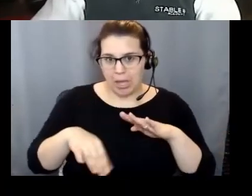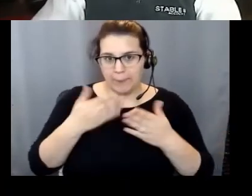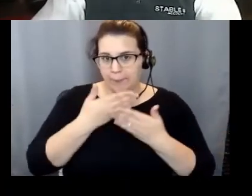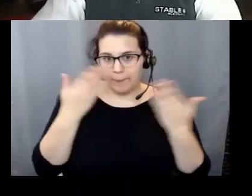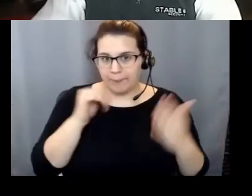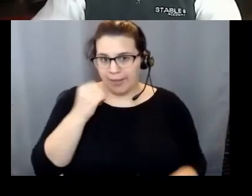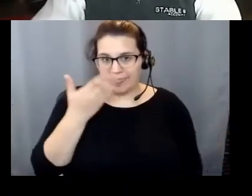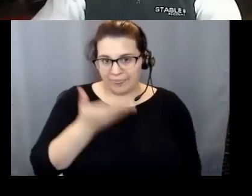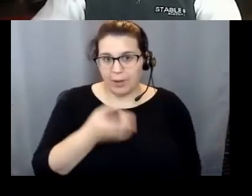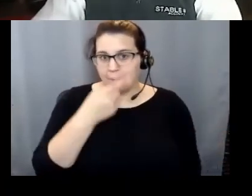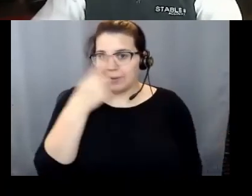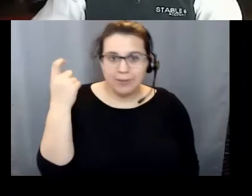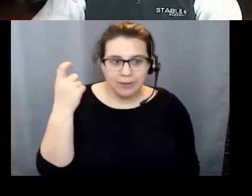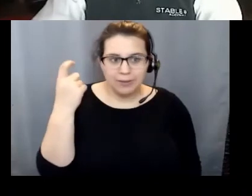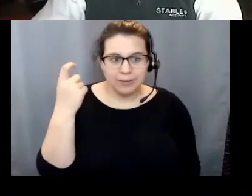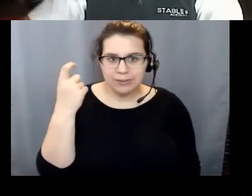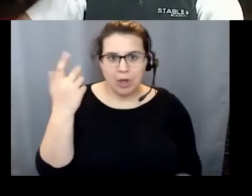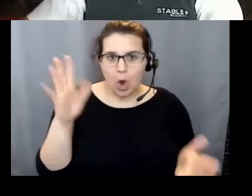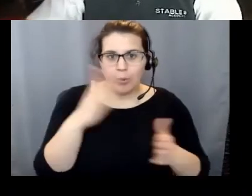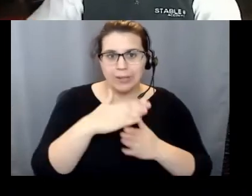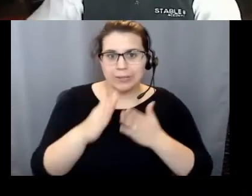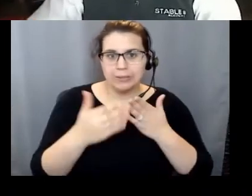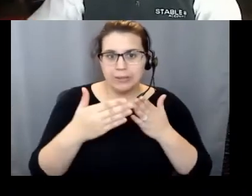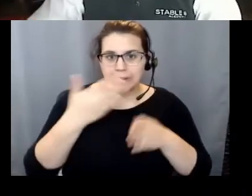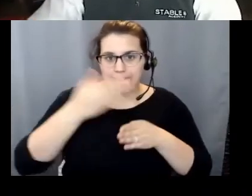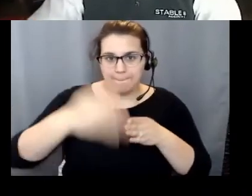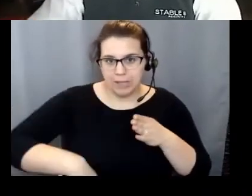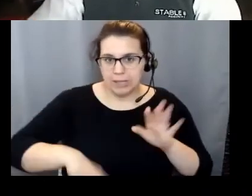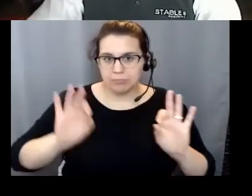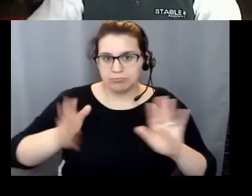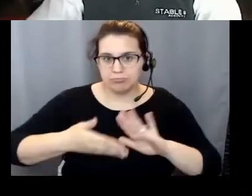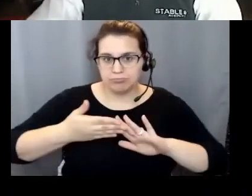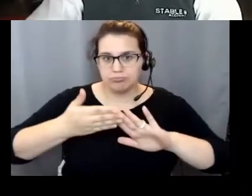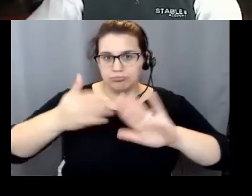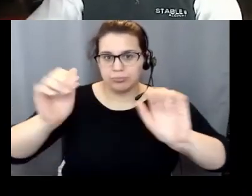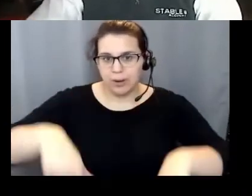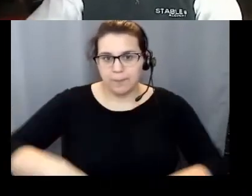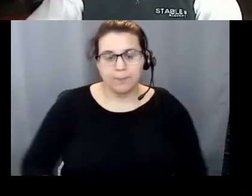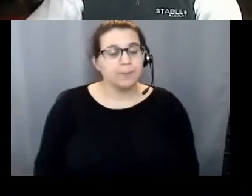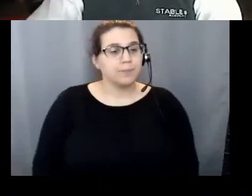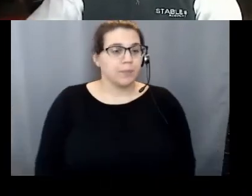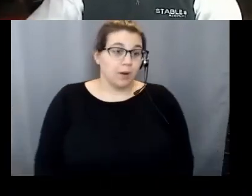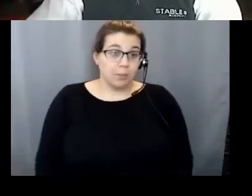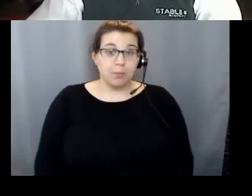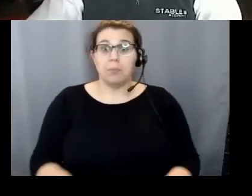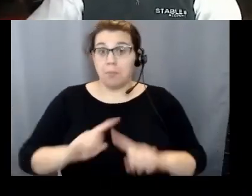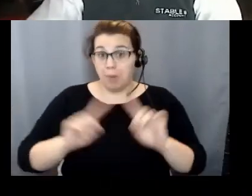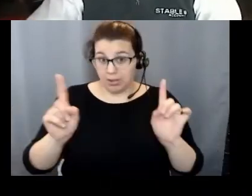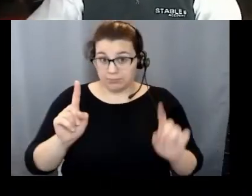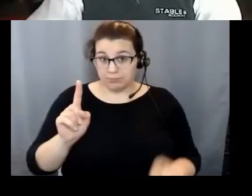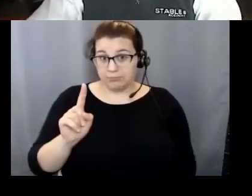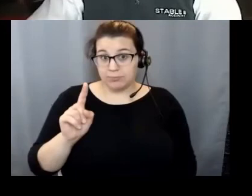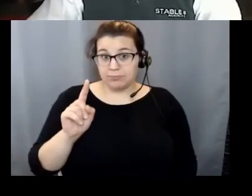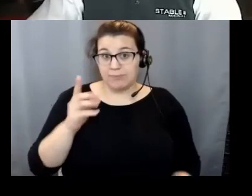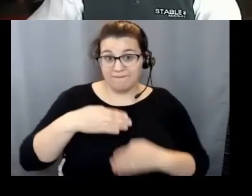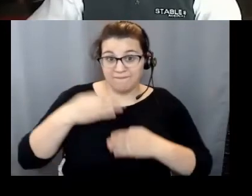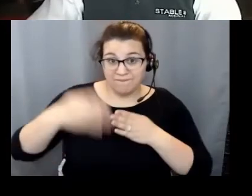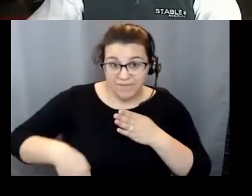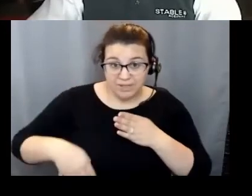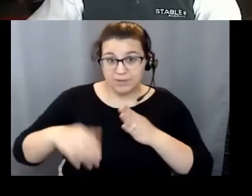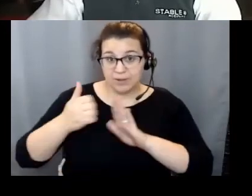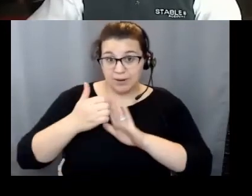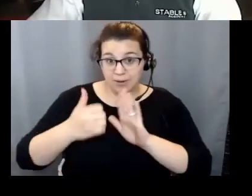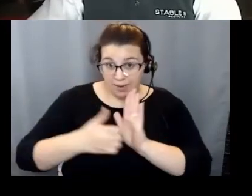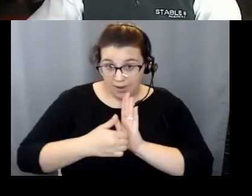your account has been completed and you'll be fine and good to go. But once you click on that Finish Account